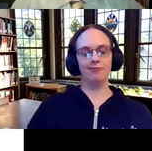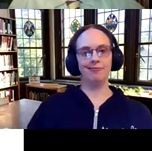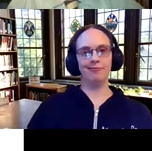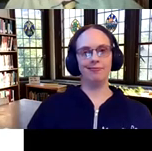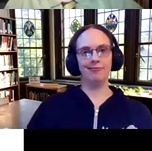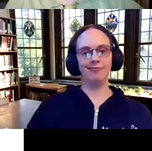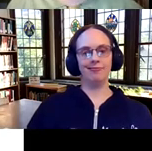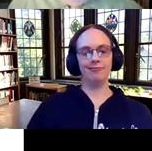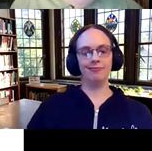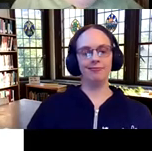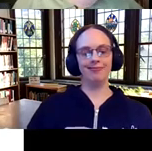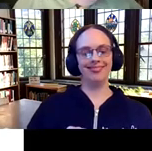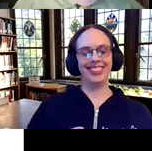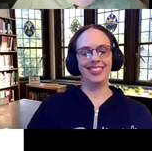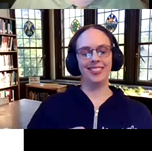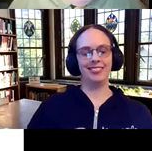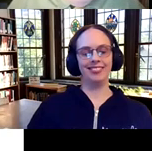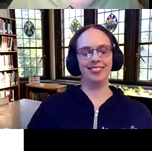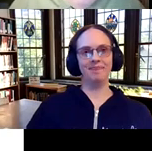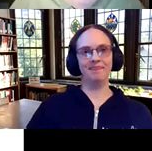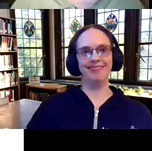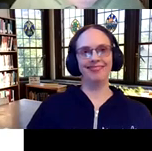my home was there.